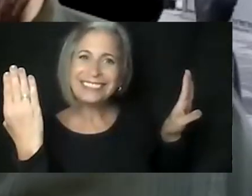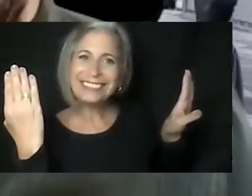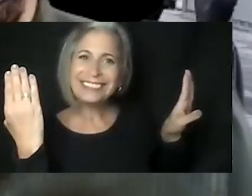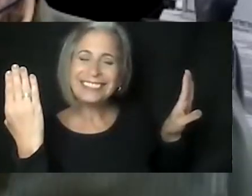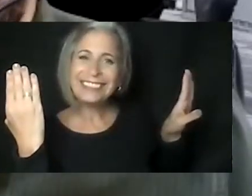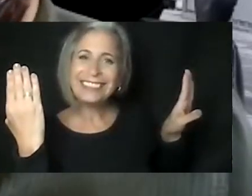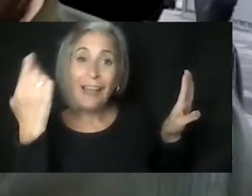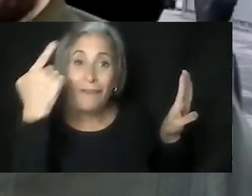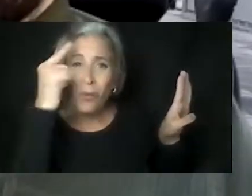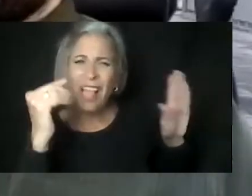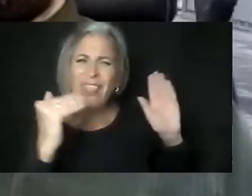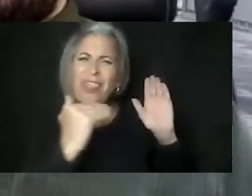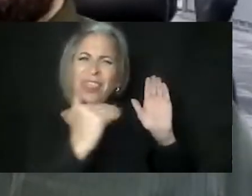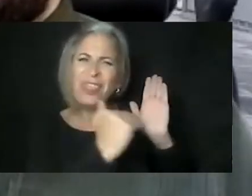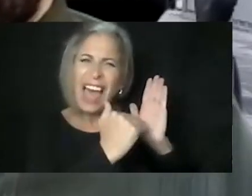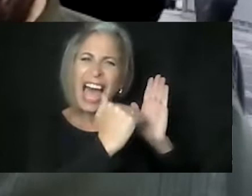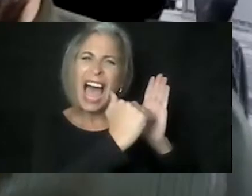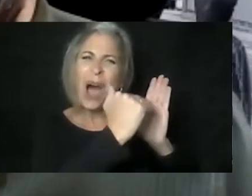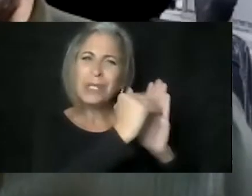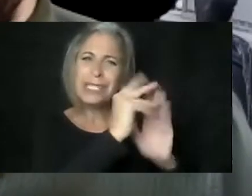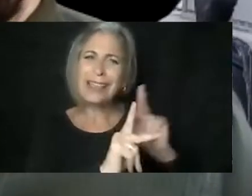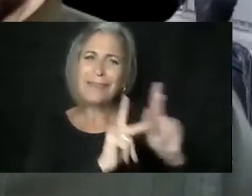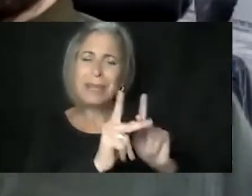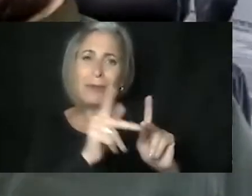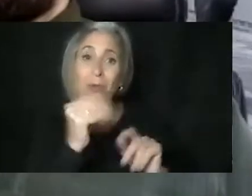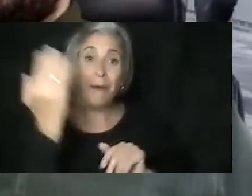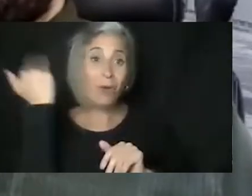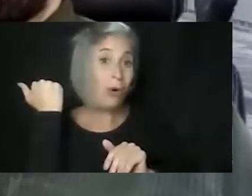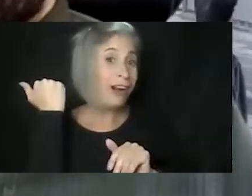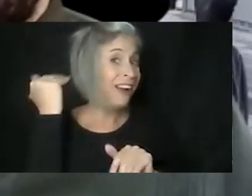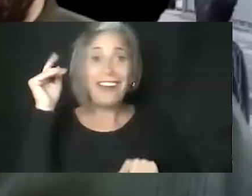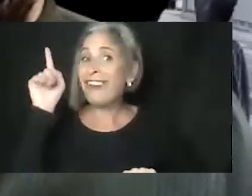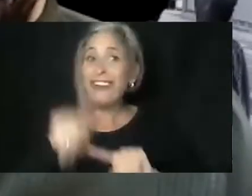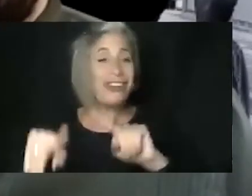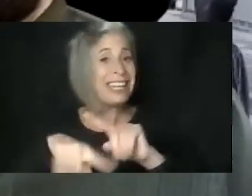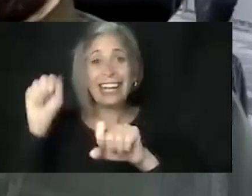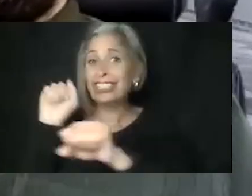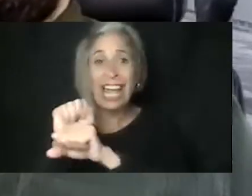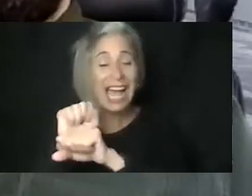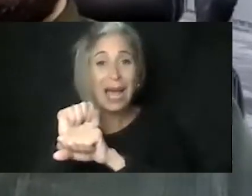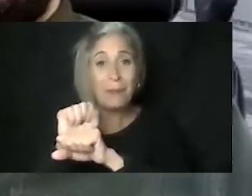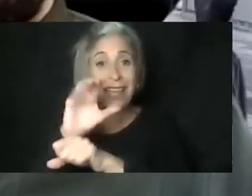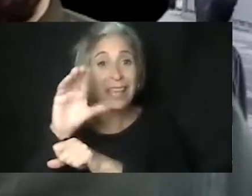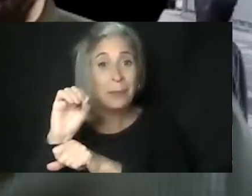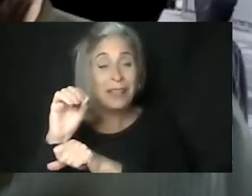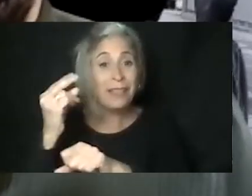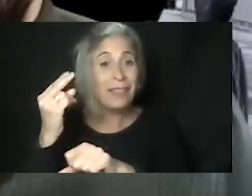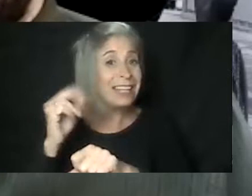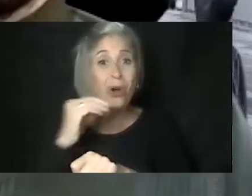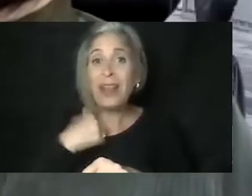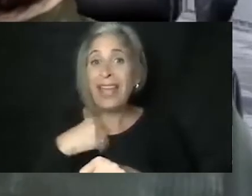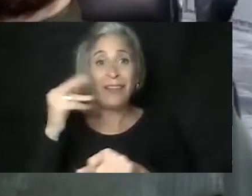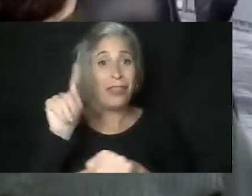for thousands or hundreds of thousands of people who previously couldn't get any jobs at companies that use this inaccessible